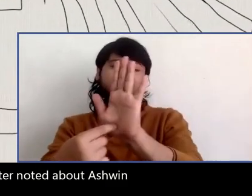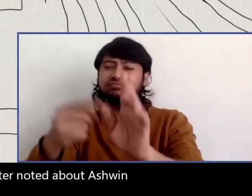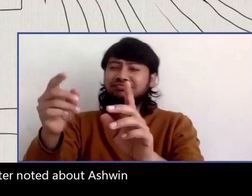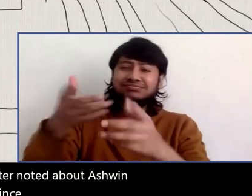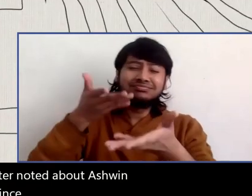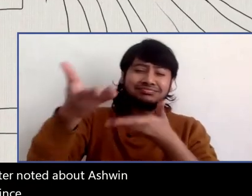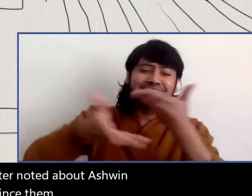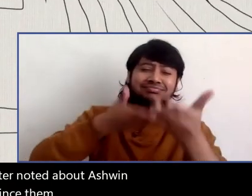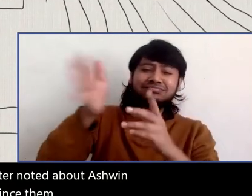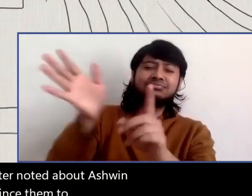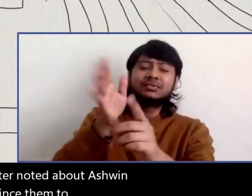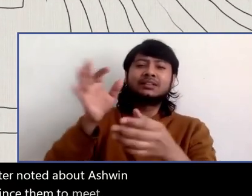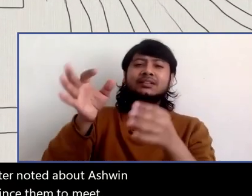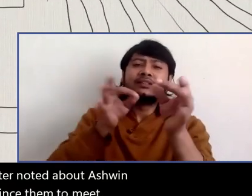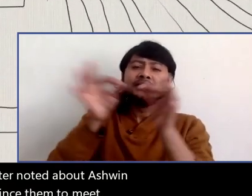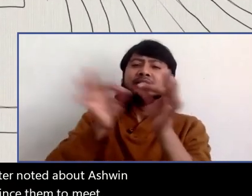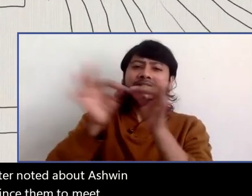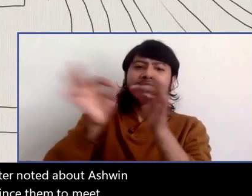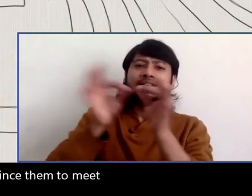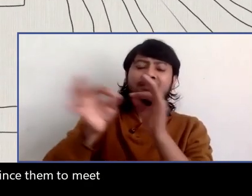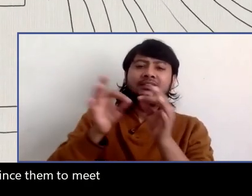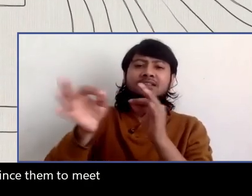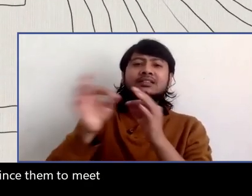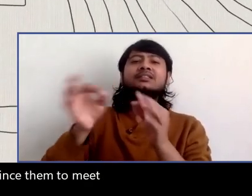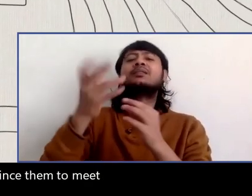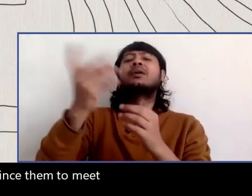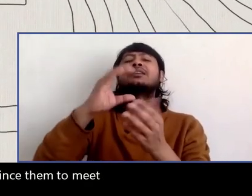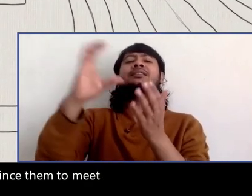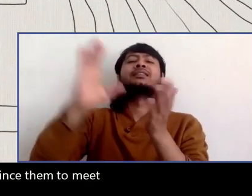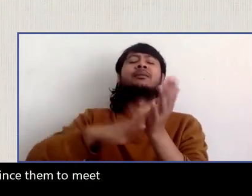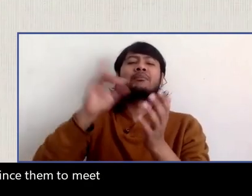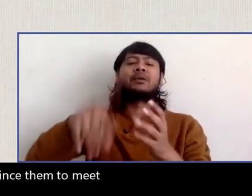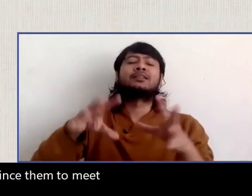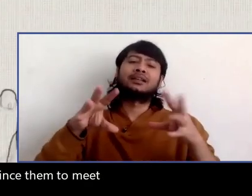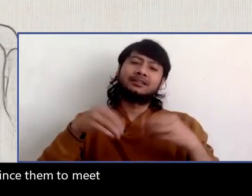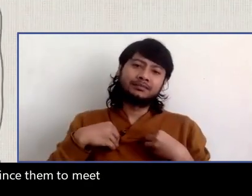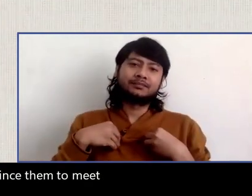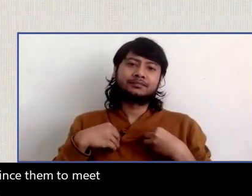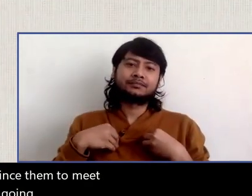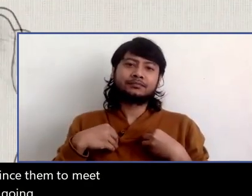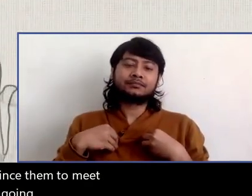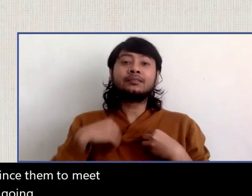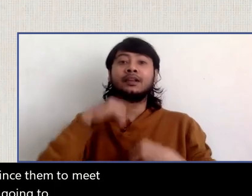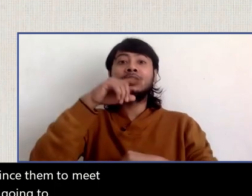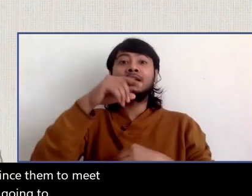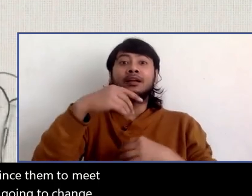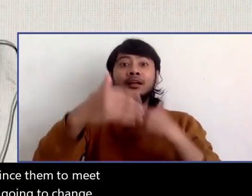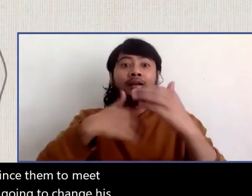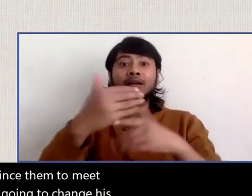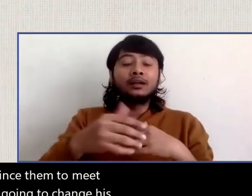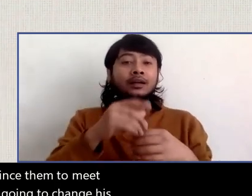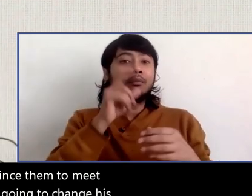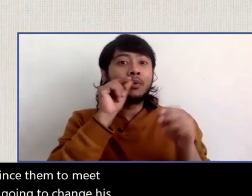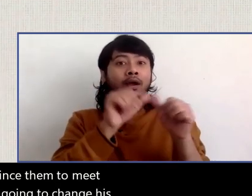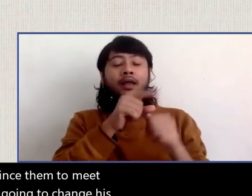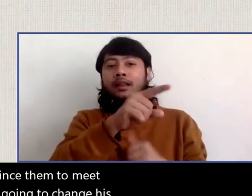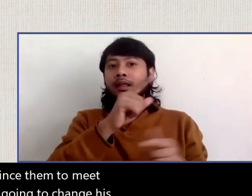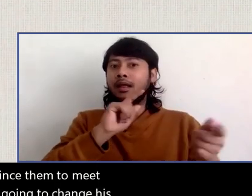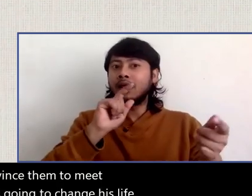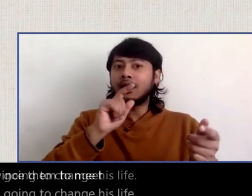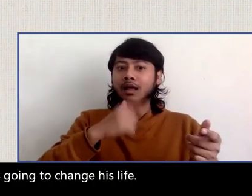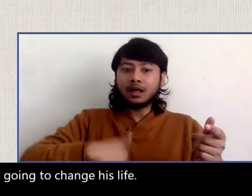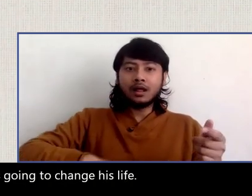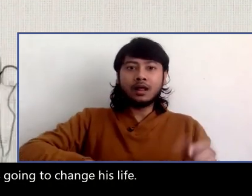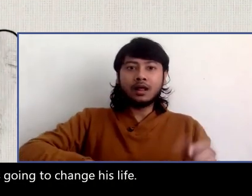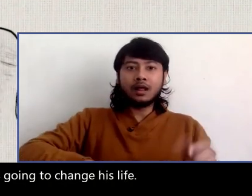Ashwin. And over the night, Ashwin didn't even know that the next day is going to change his life. And then came a call to